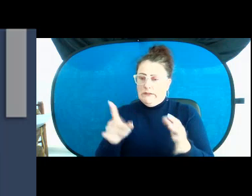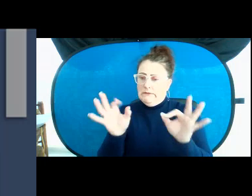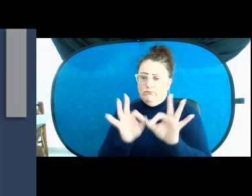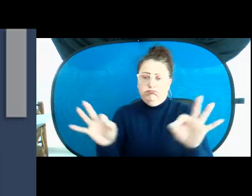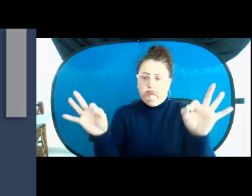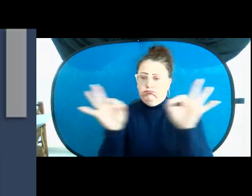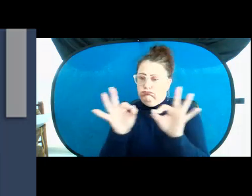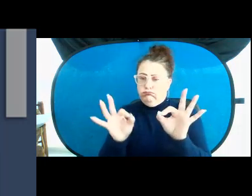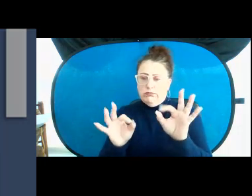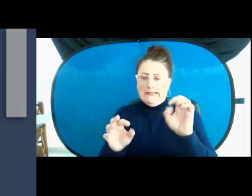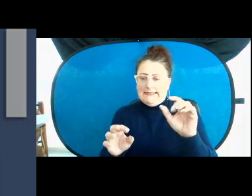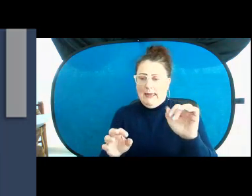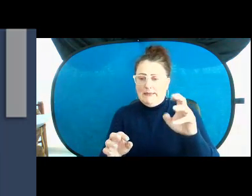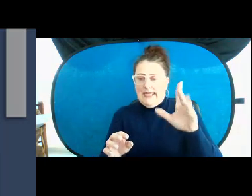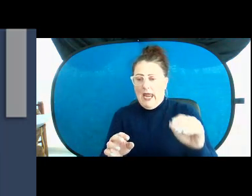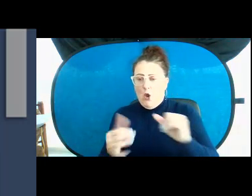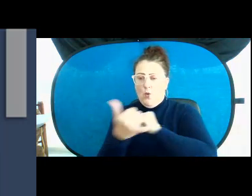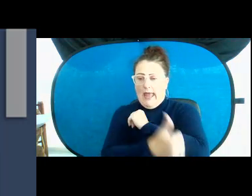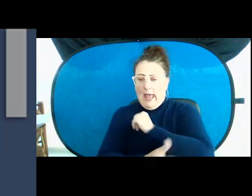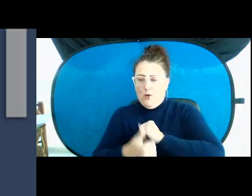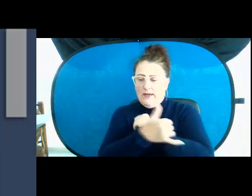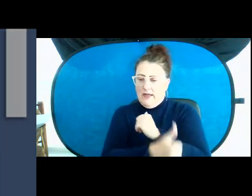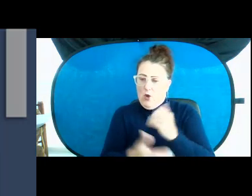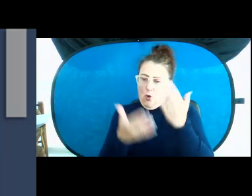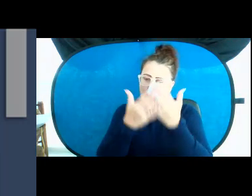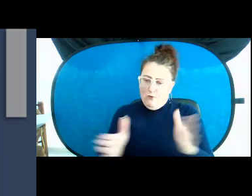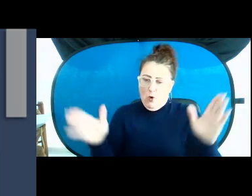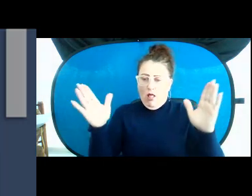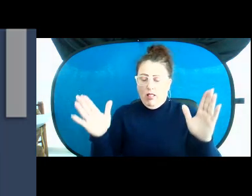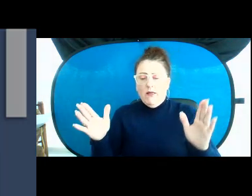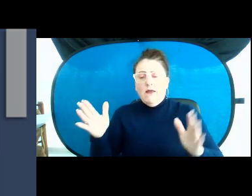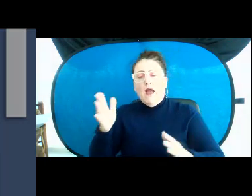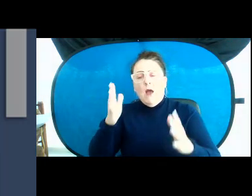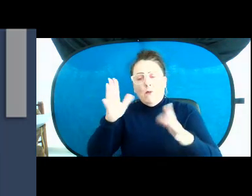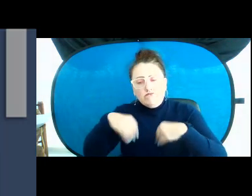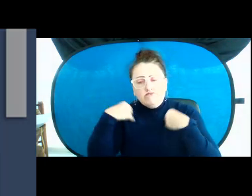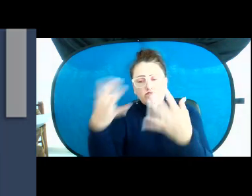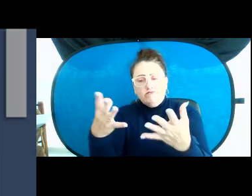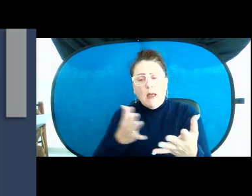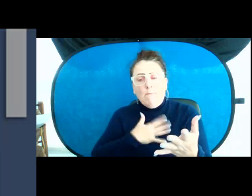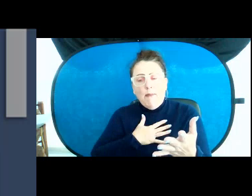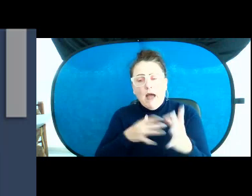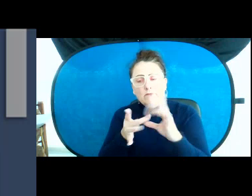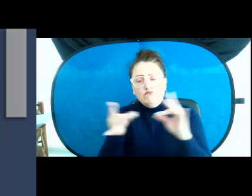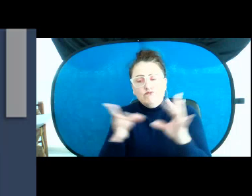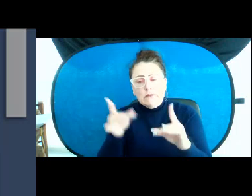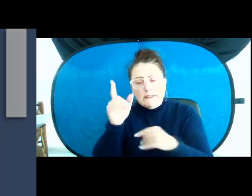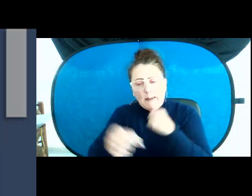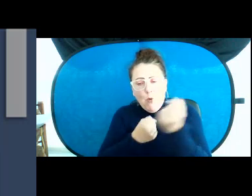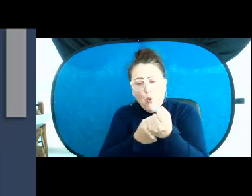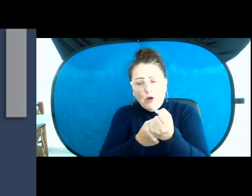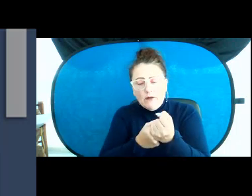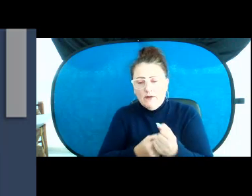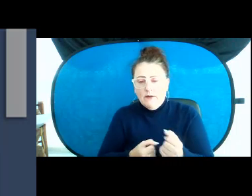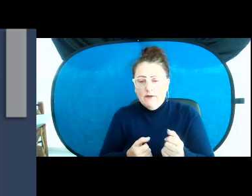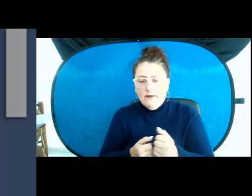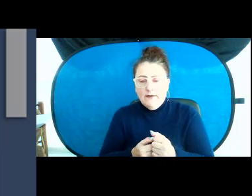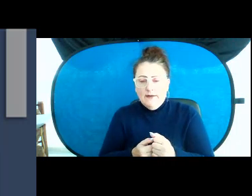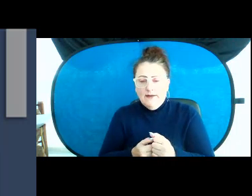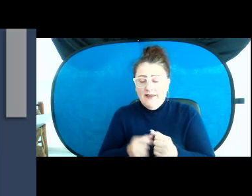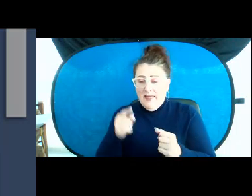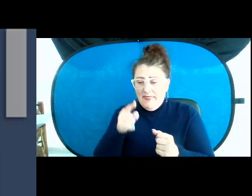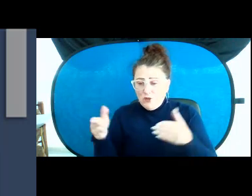County overall. And just want to add my voice of support. This has been a